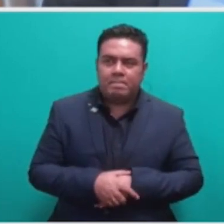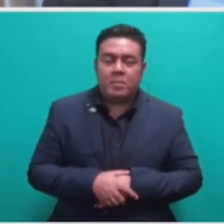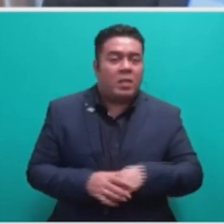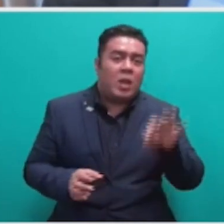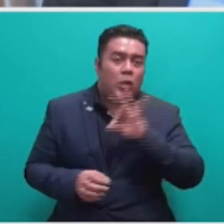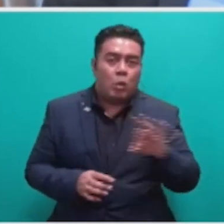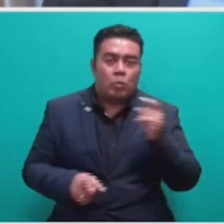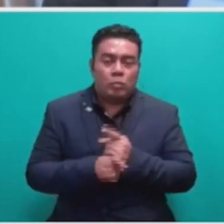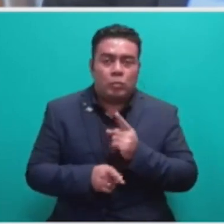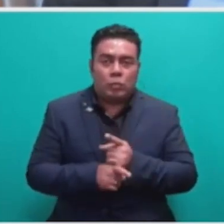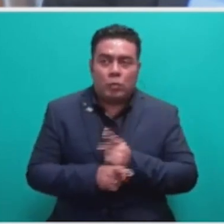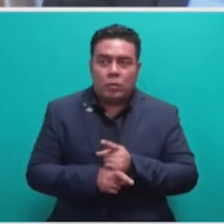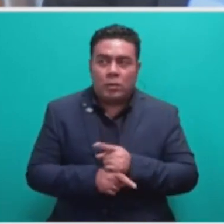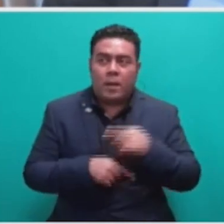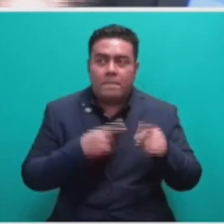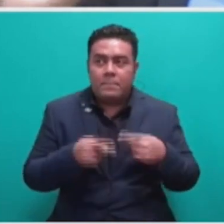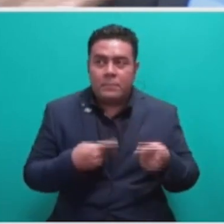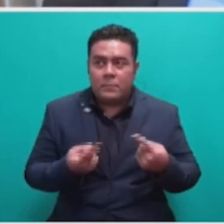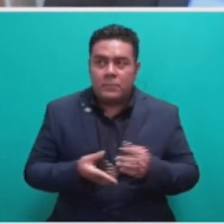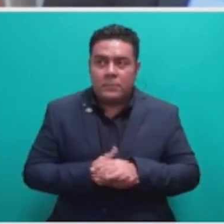talk about